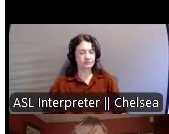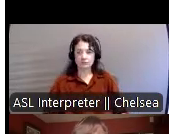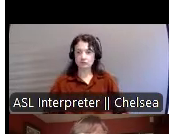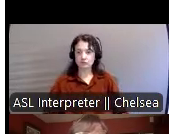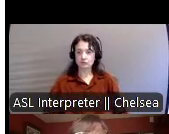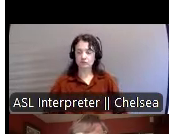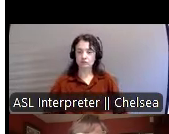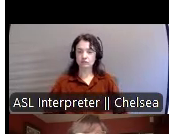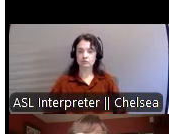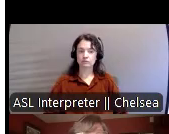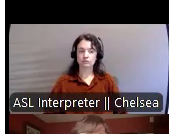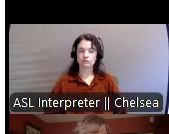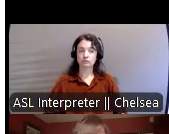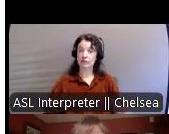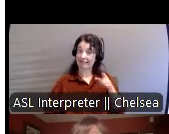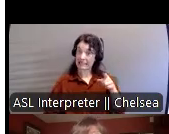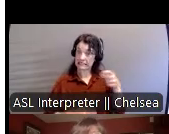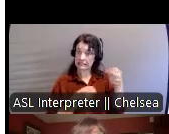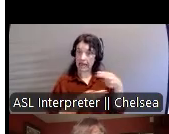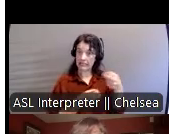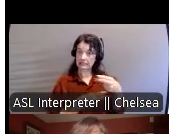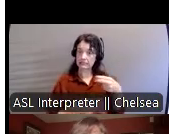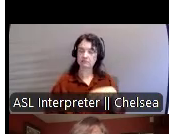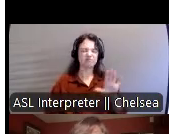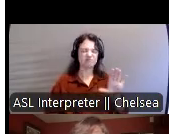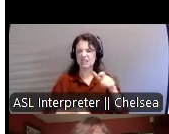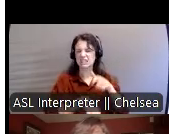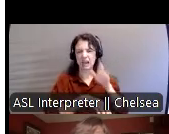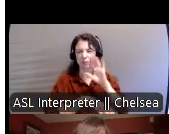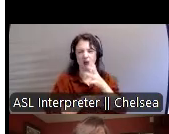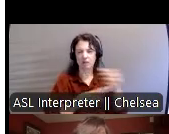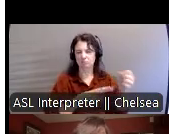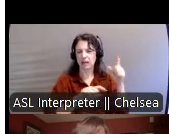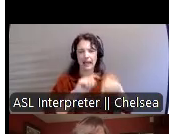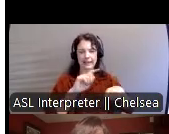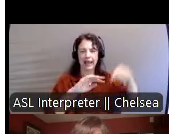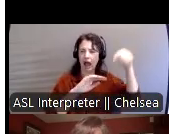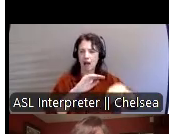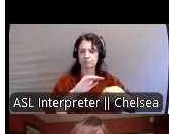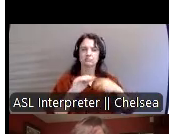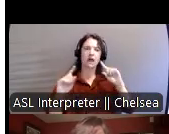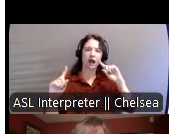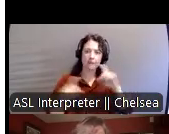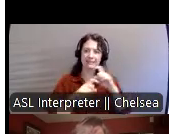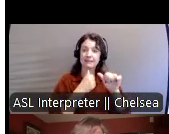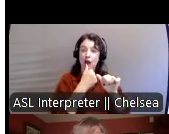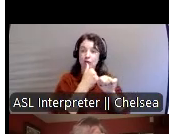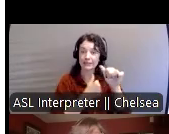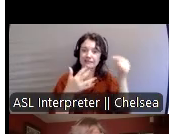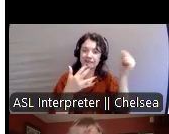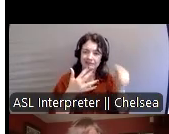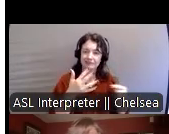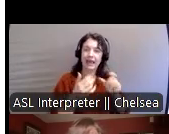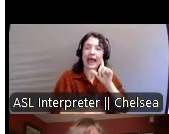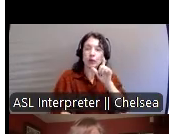For this presentation, I don't have the time to go into the complexity and intersectionality of risk factors in detail.